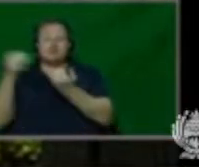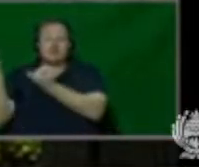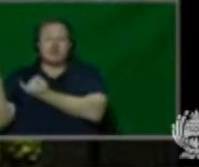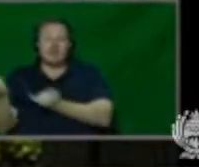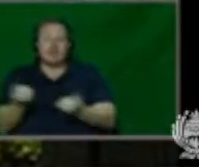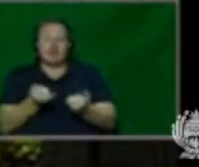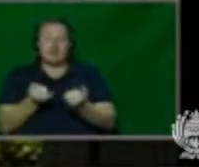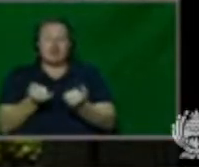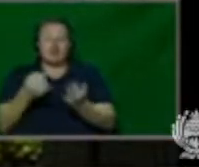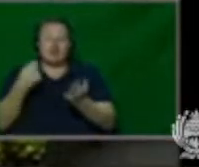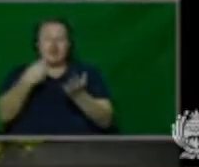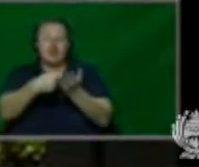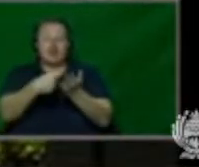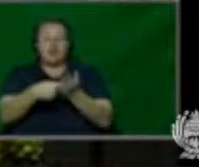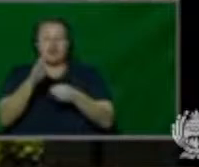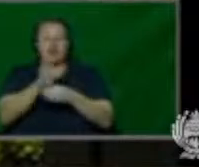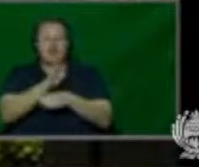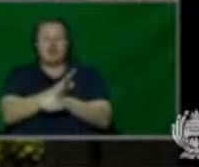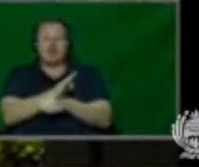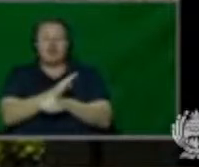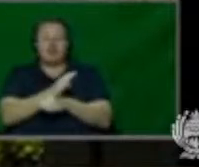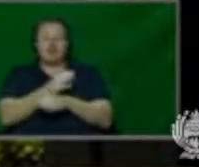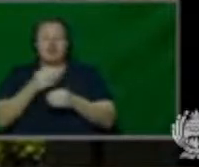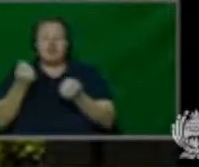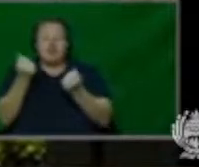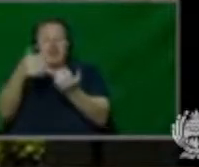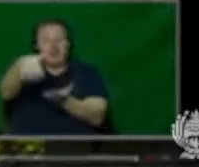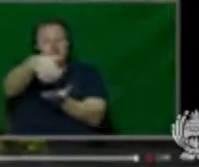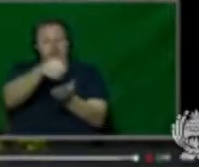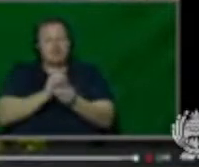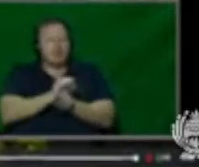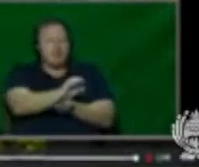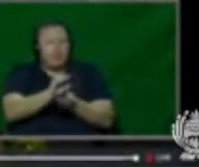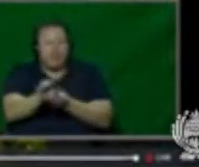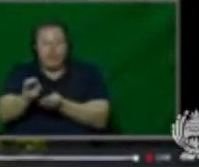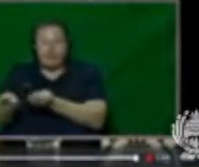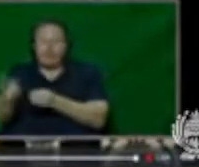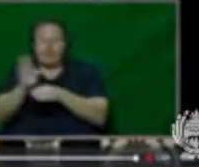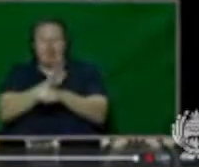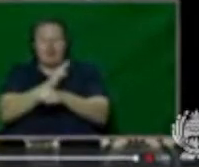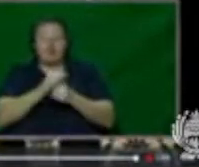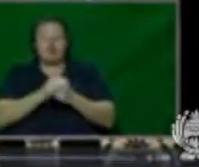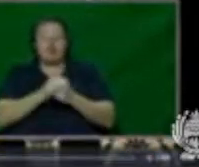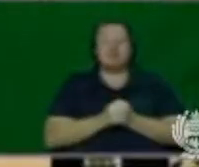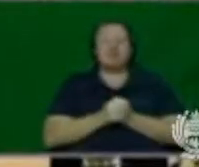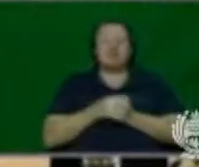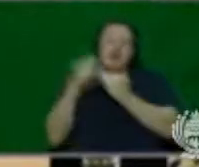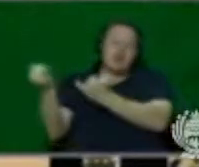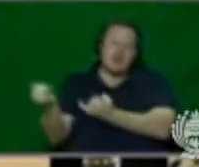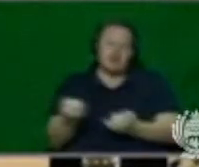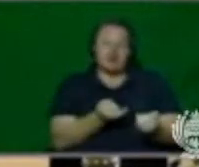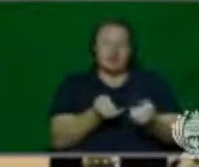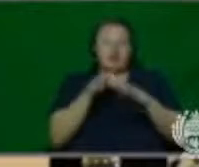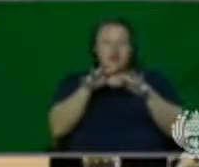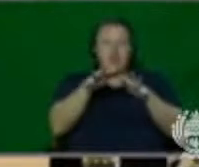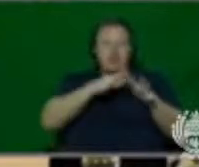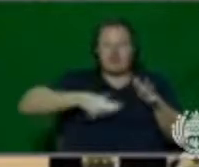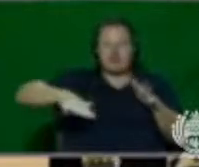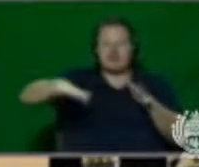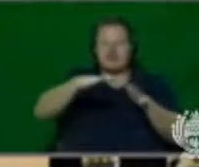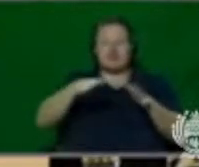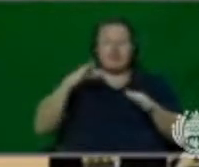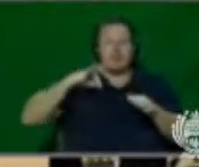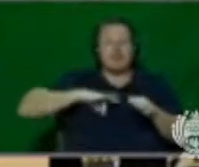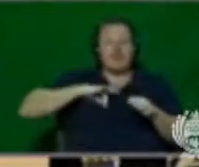Introduction, appropriation bill and tabling of division of revenue bill. Introduction, public sector pension and